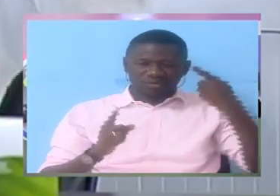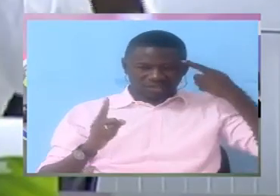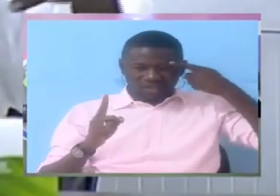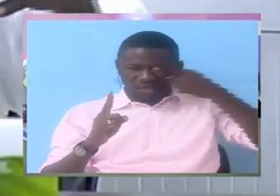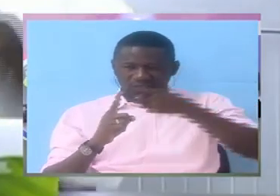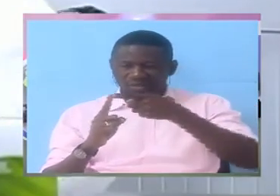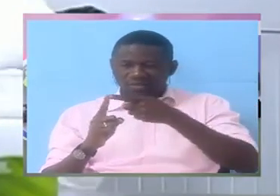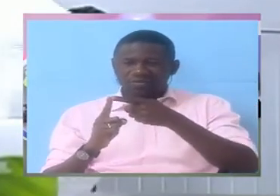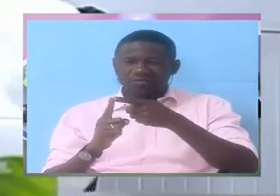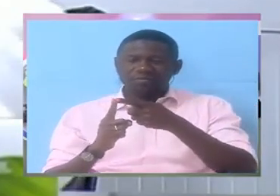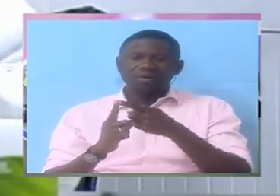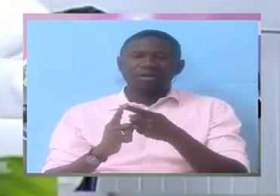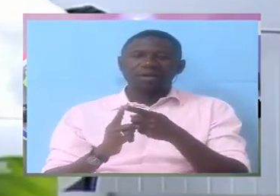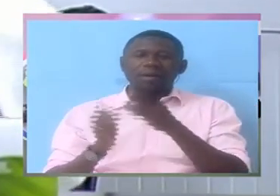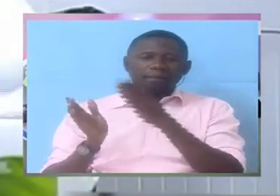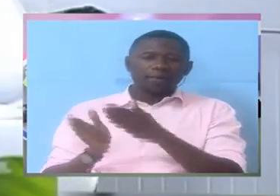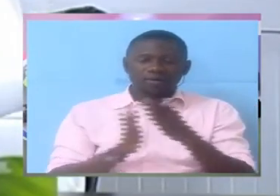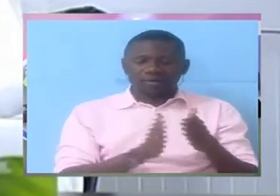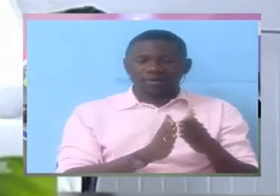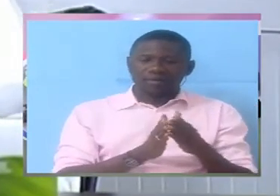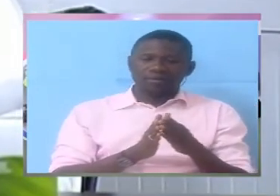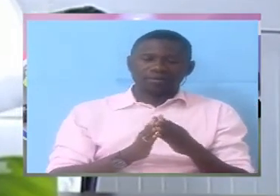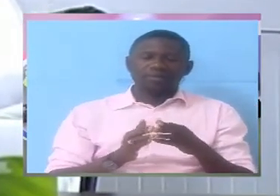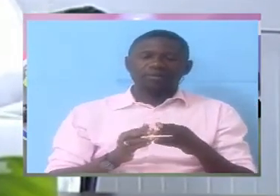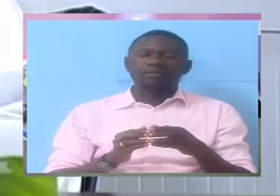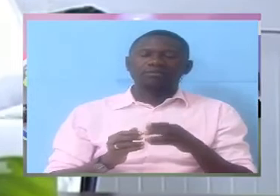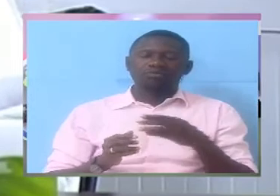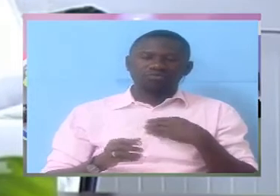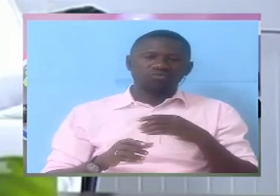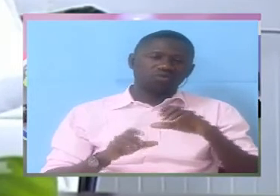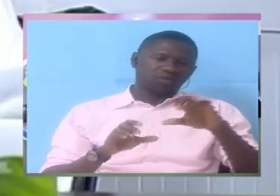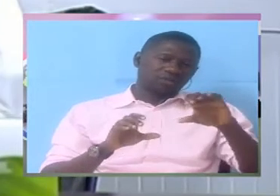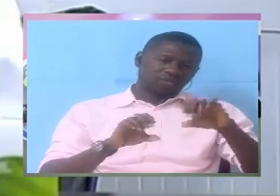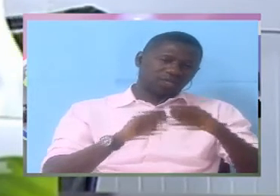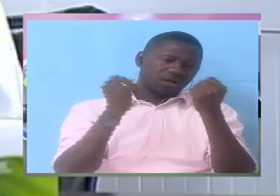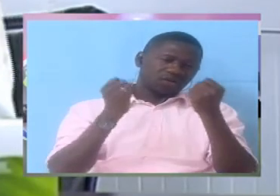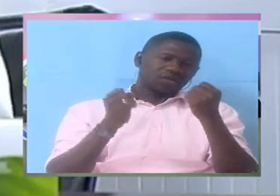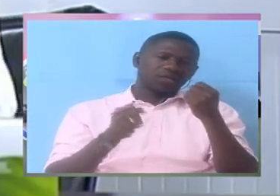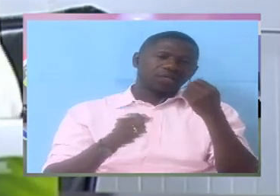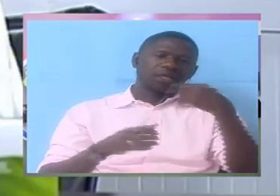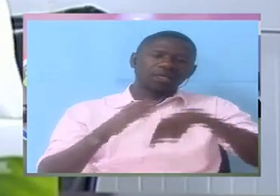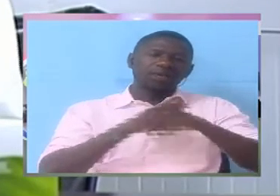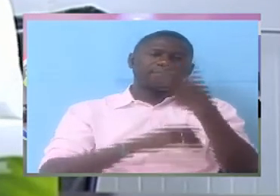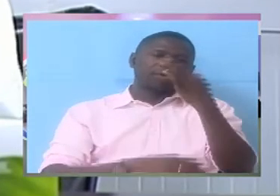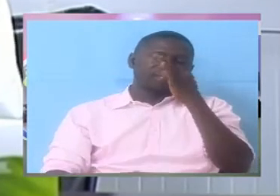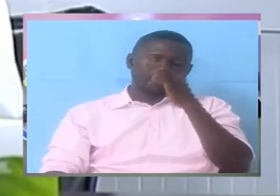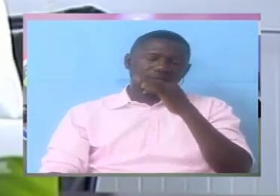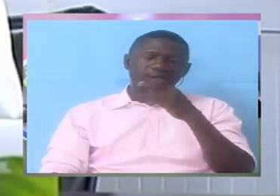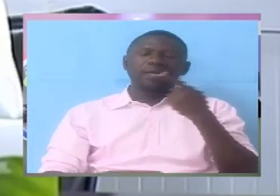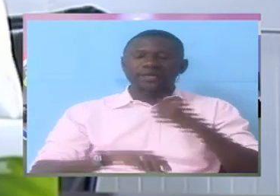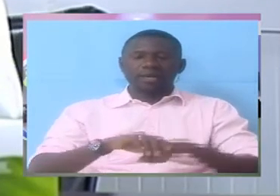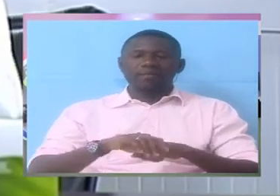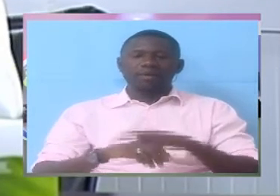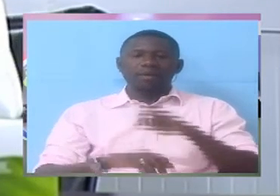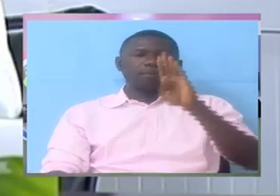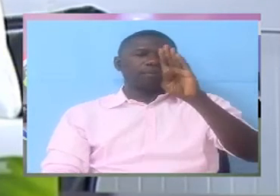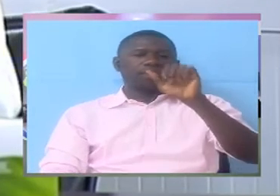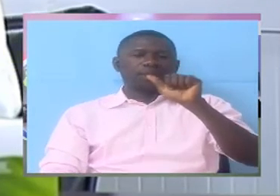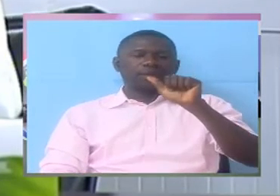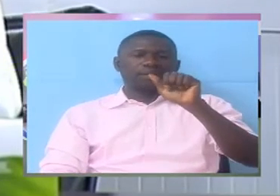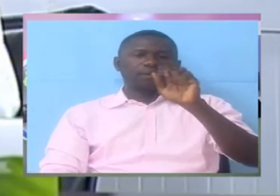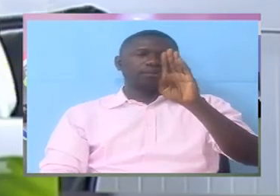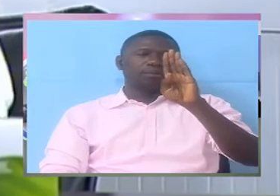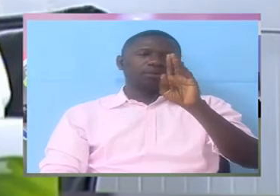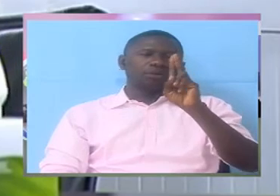to dislodge Babakar was there. Puru kumpatu kumpantu njamale bije men yalan koy